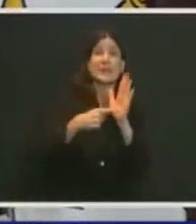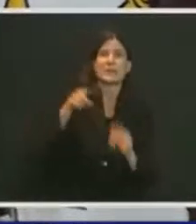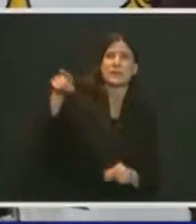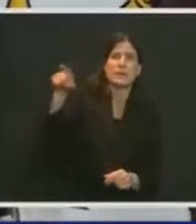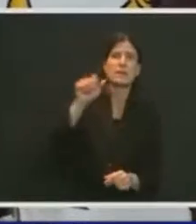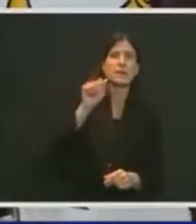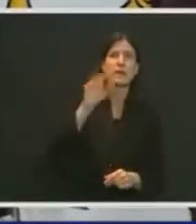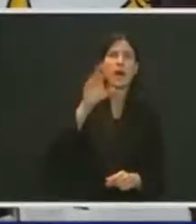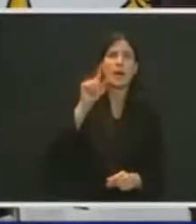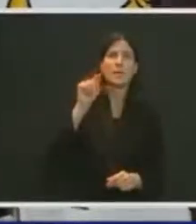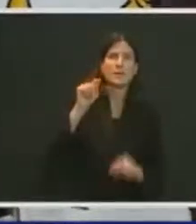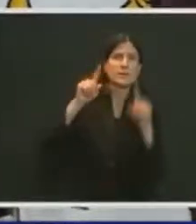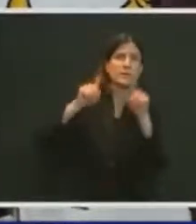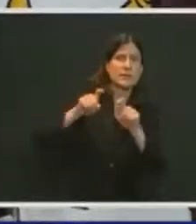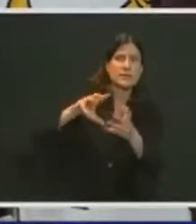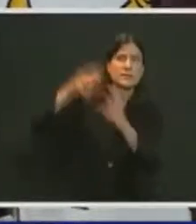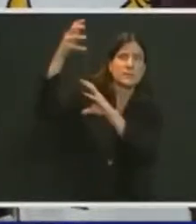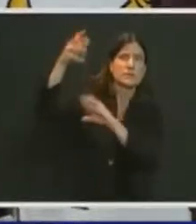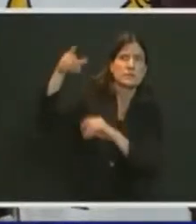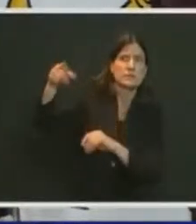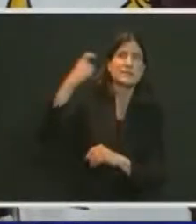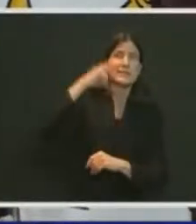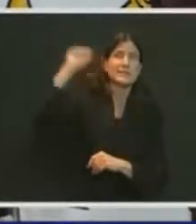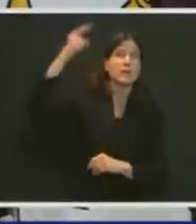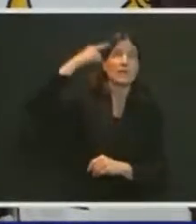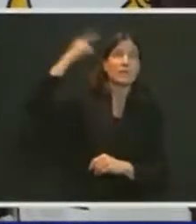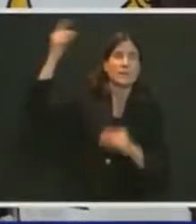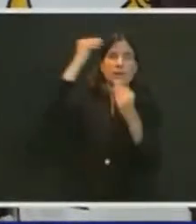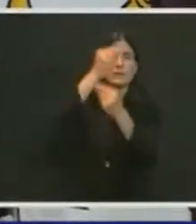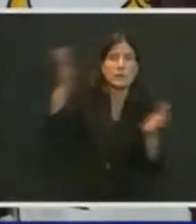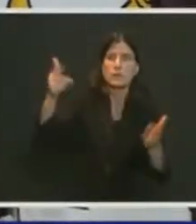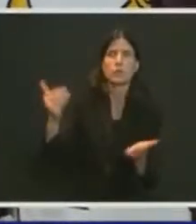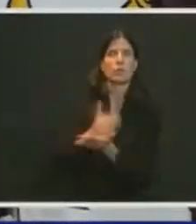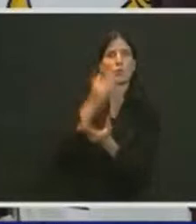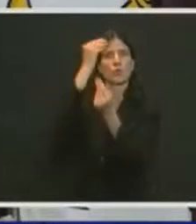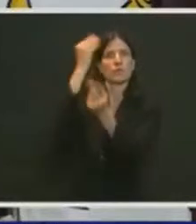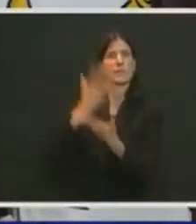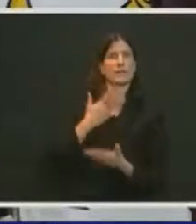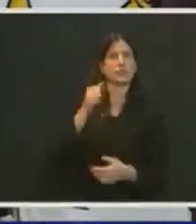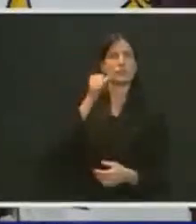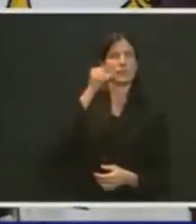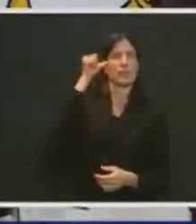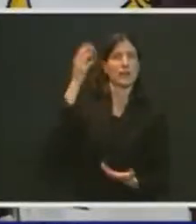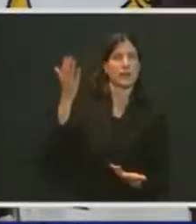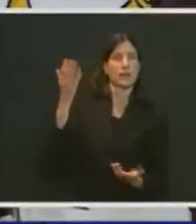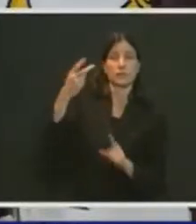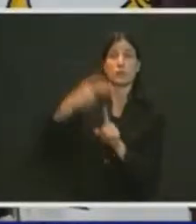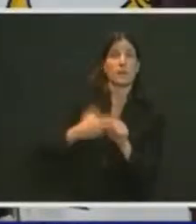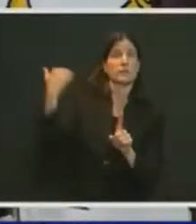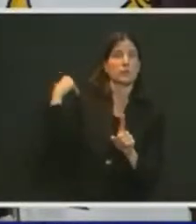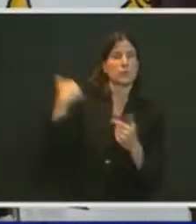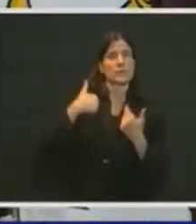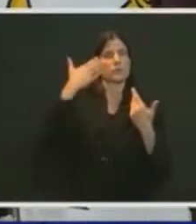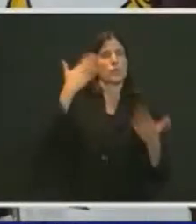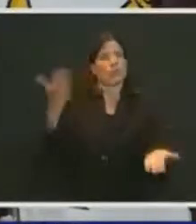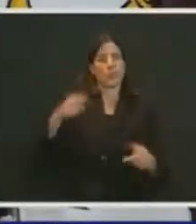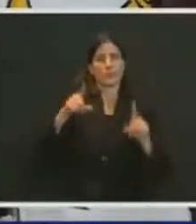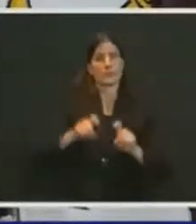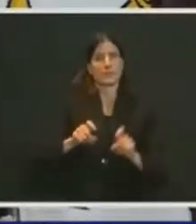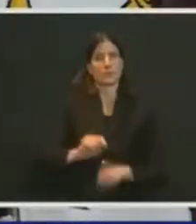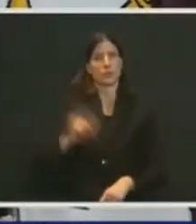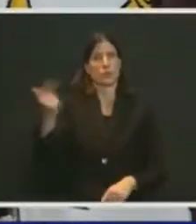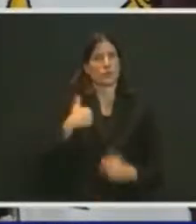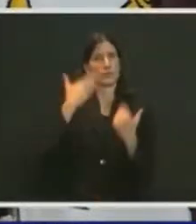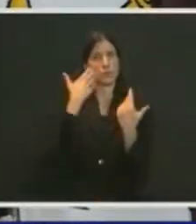Listen, we are all learning every day. 8 weeks ago, no one even knew what an Abbot ID Now test was. And that's